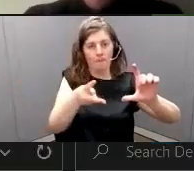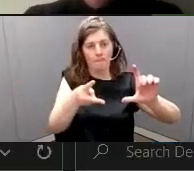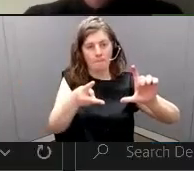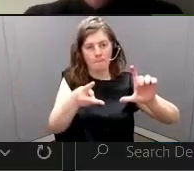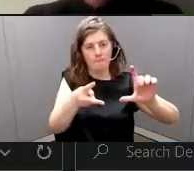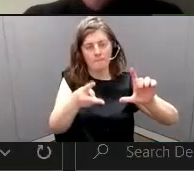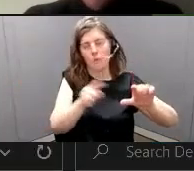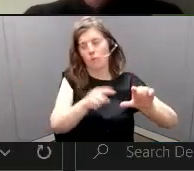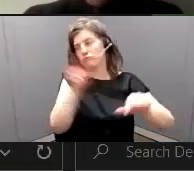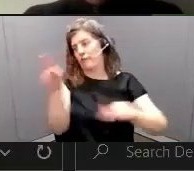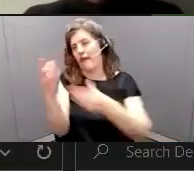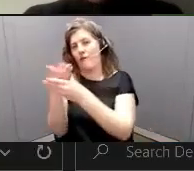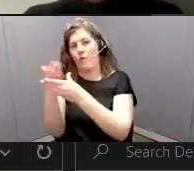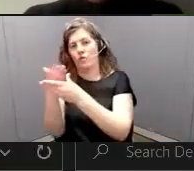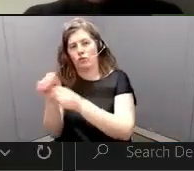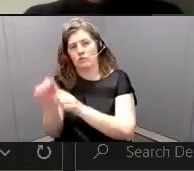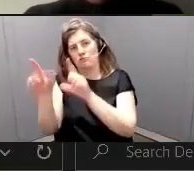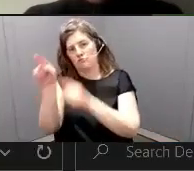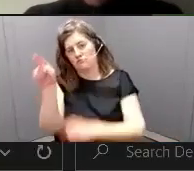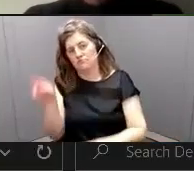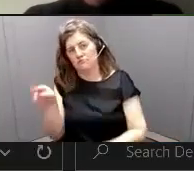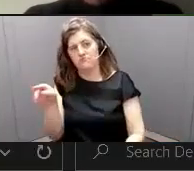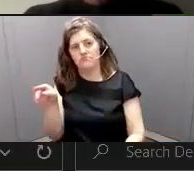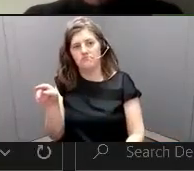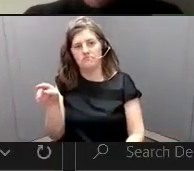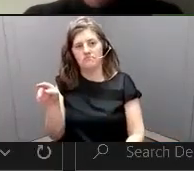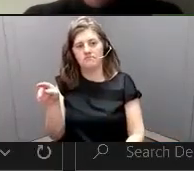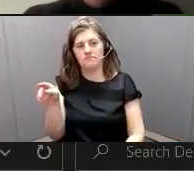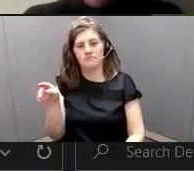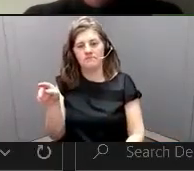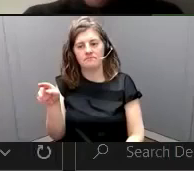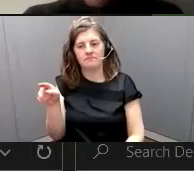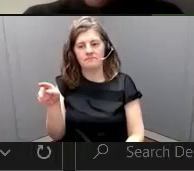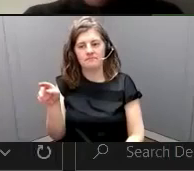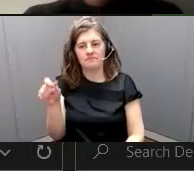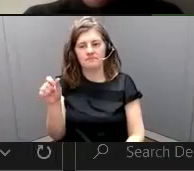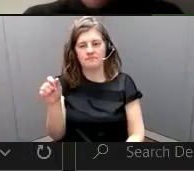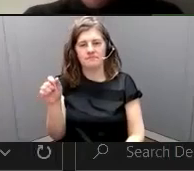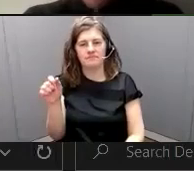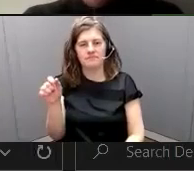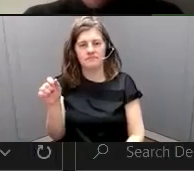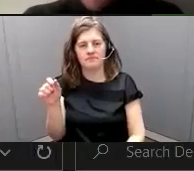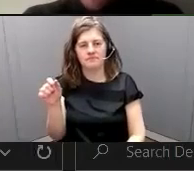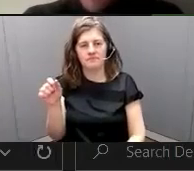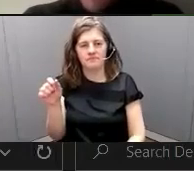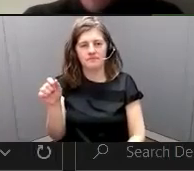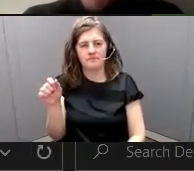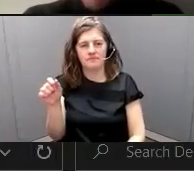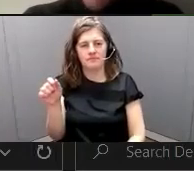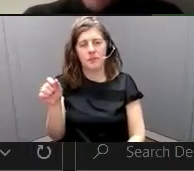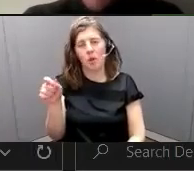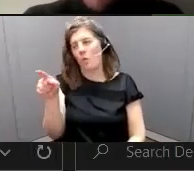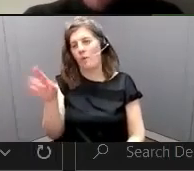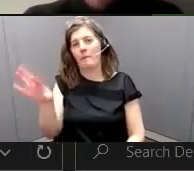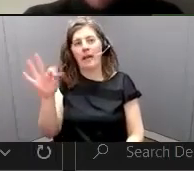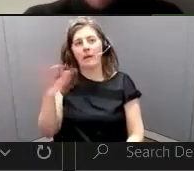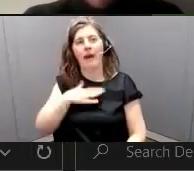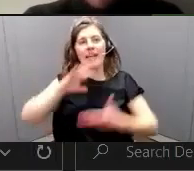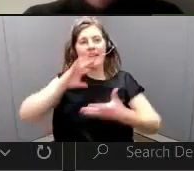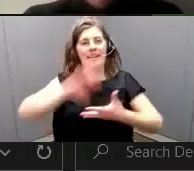Let's go to our folder. We'll take our narration MP3